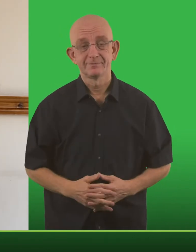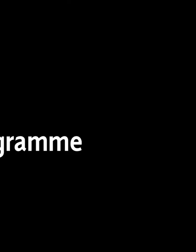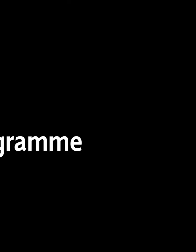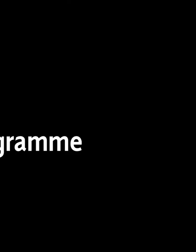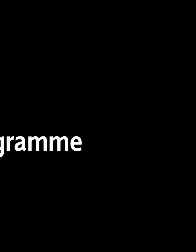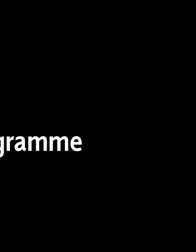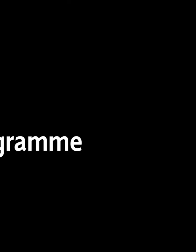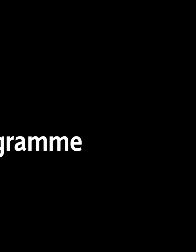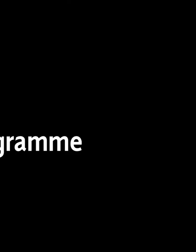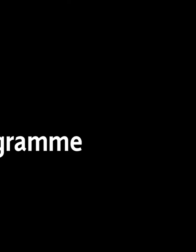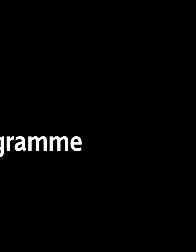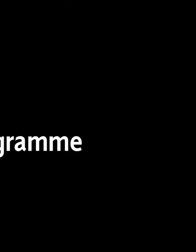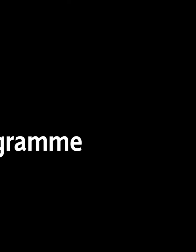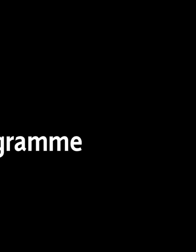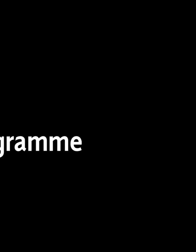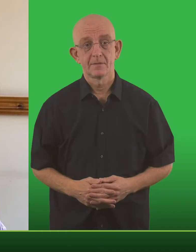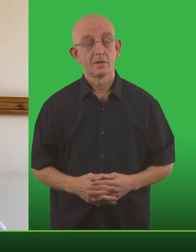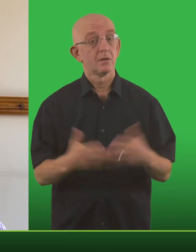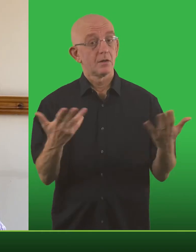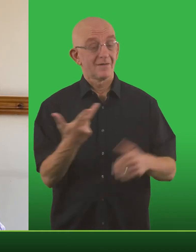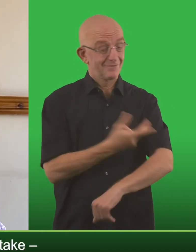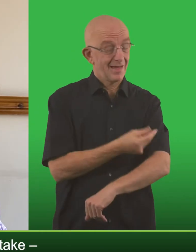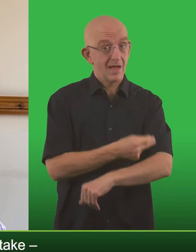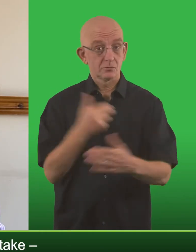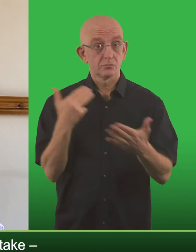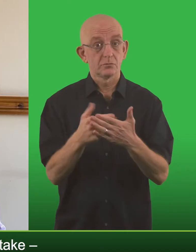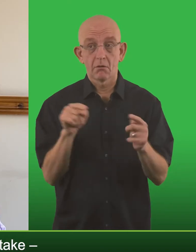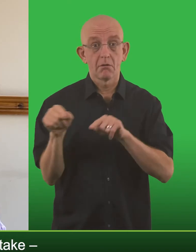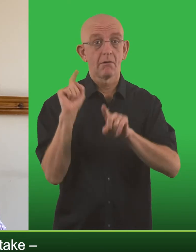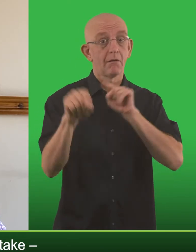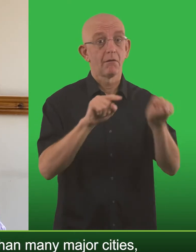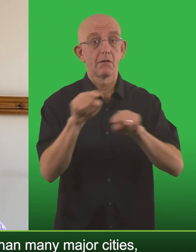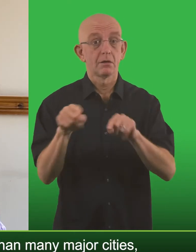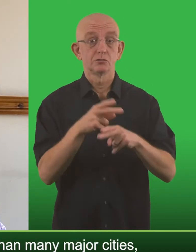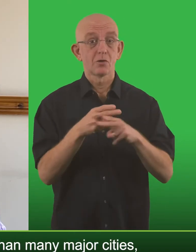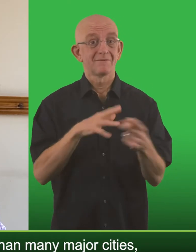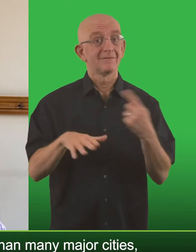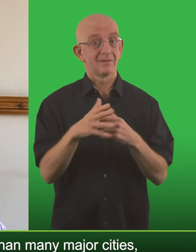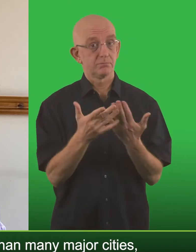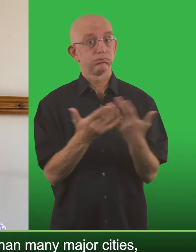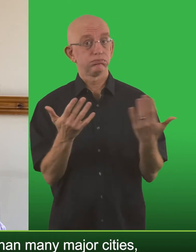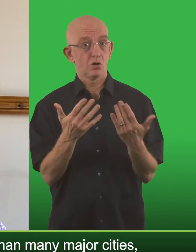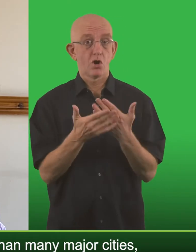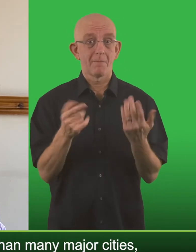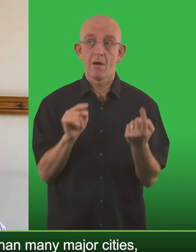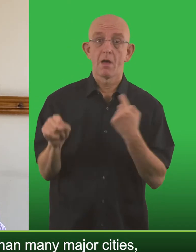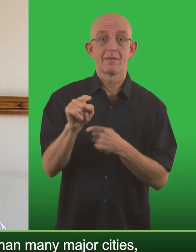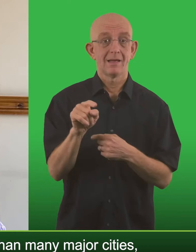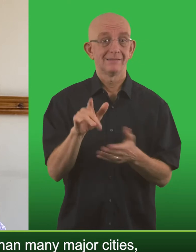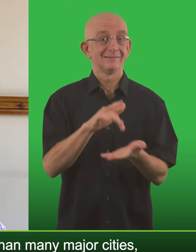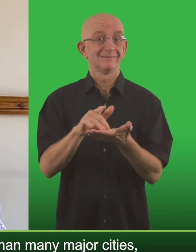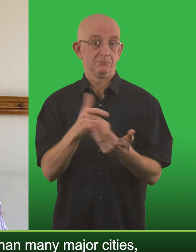So on vaccination uptake, Vaccine uptake in Sheffield is better than many